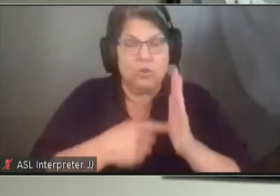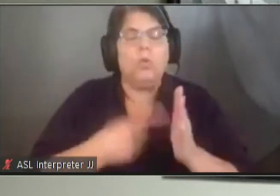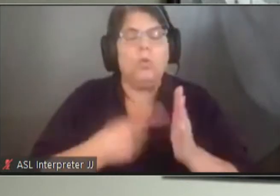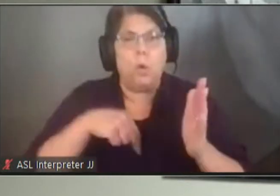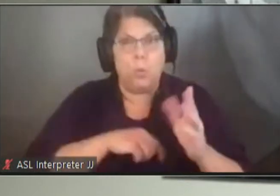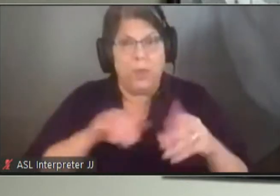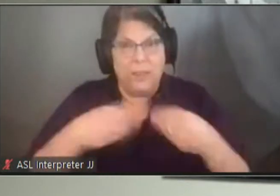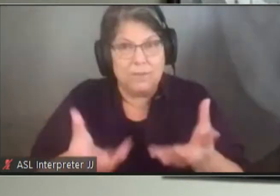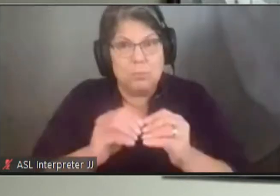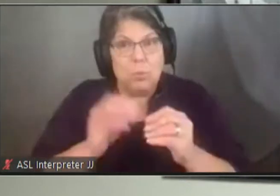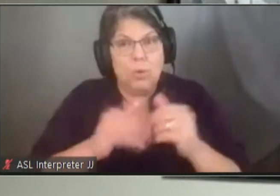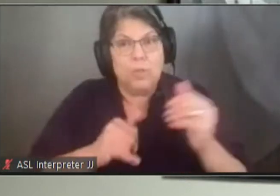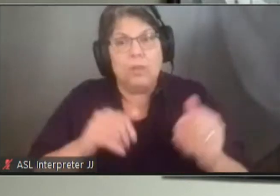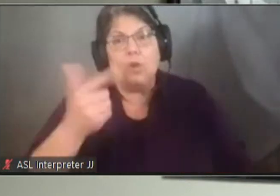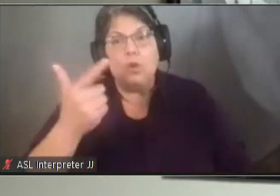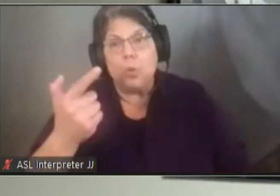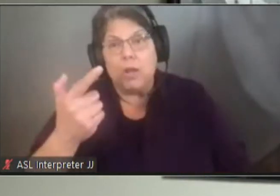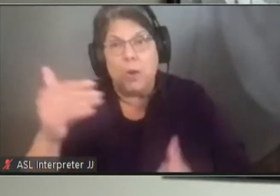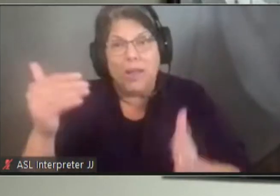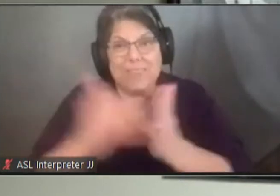21,000 doses to